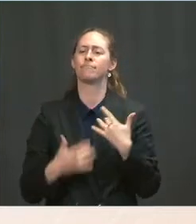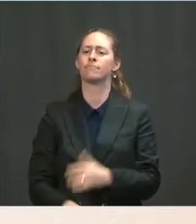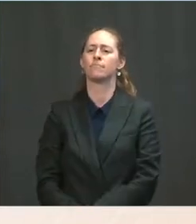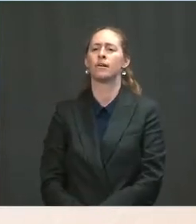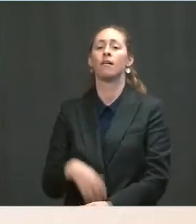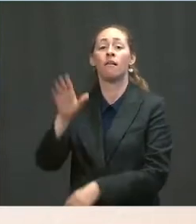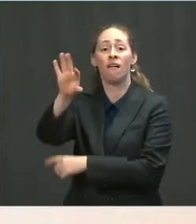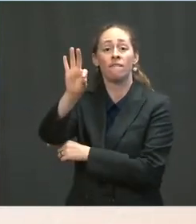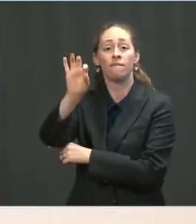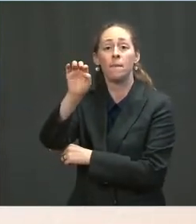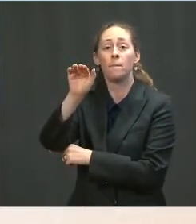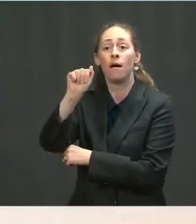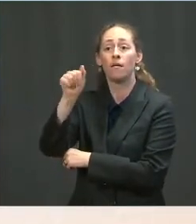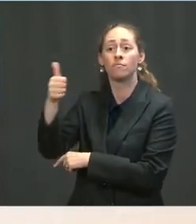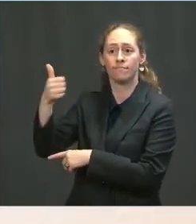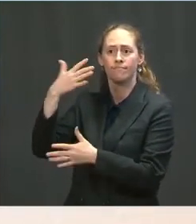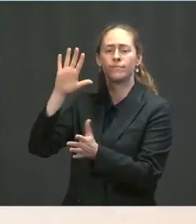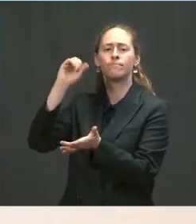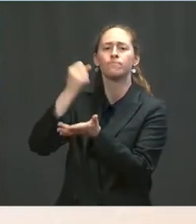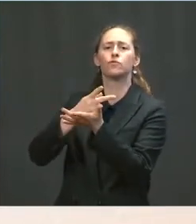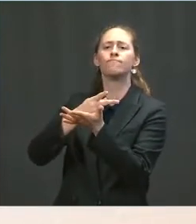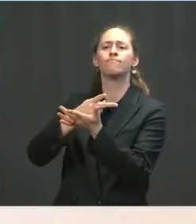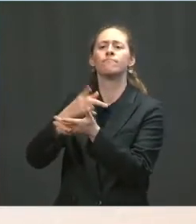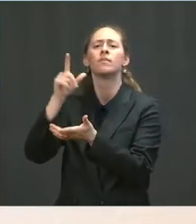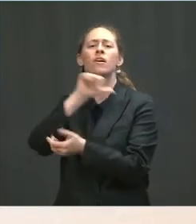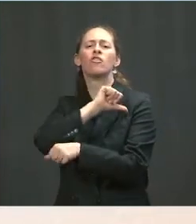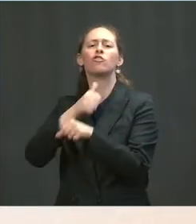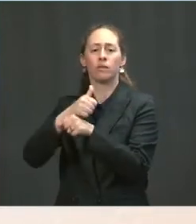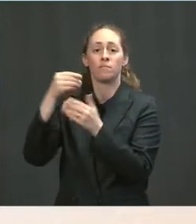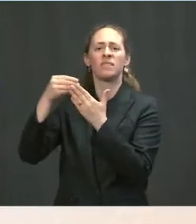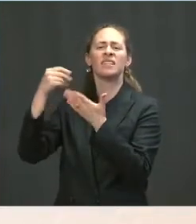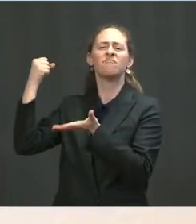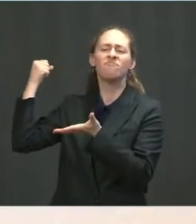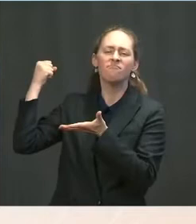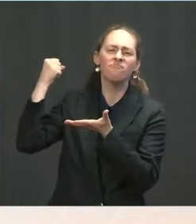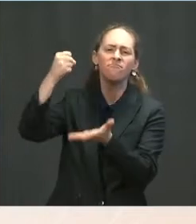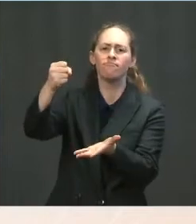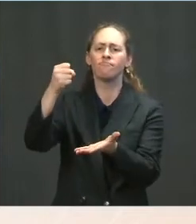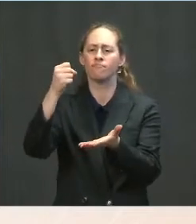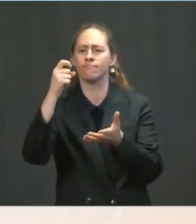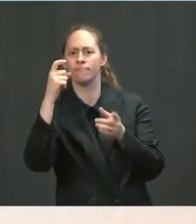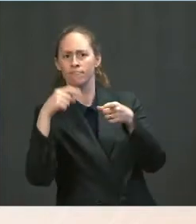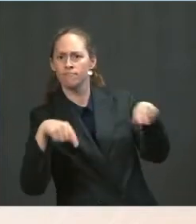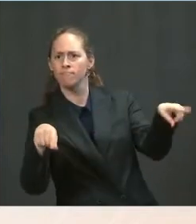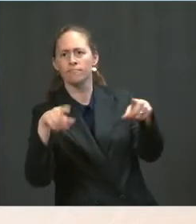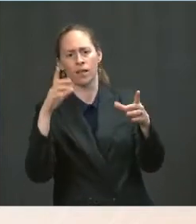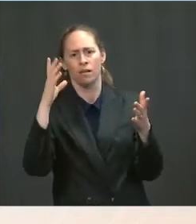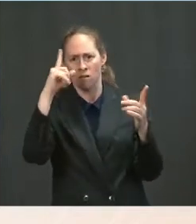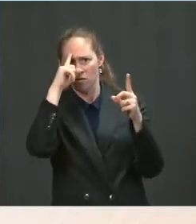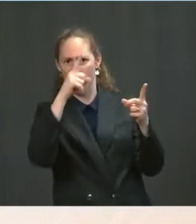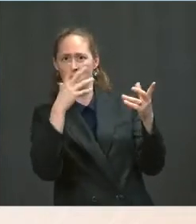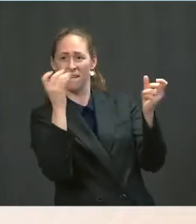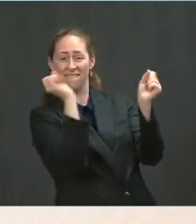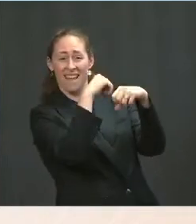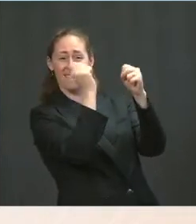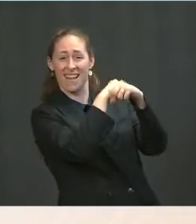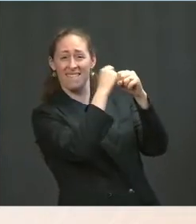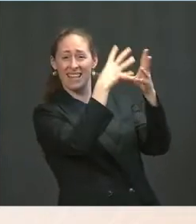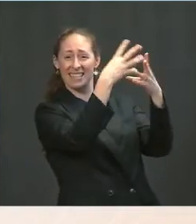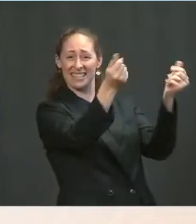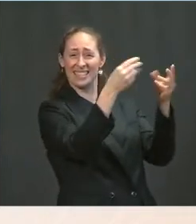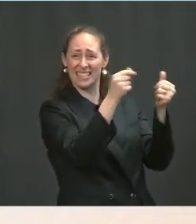to help states pay for the cost of fighting these fires. The President has been receiving regular reports on